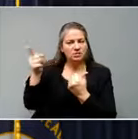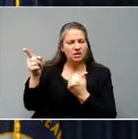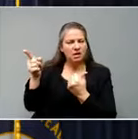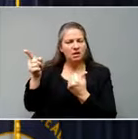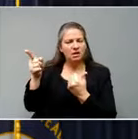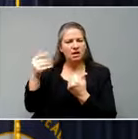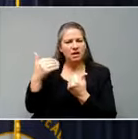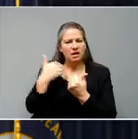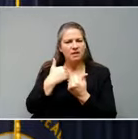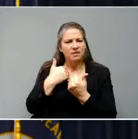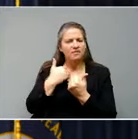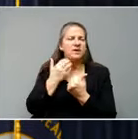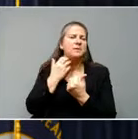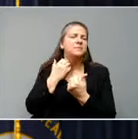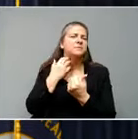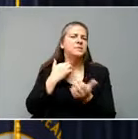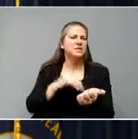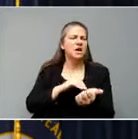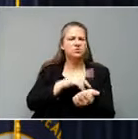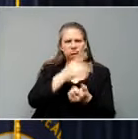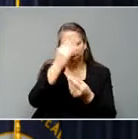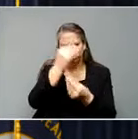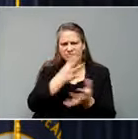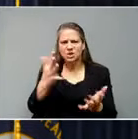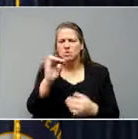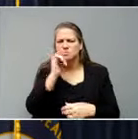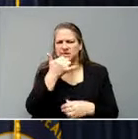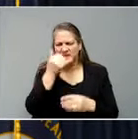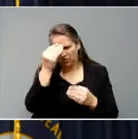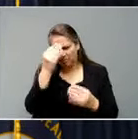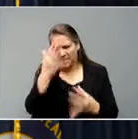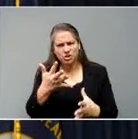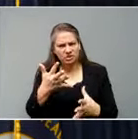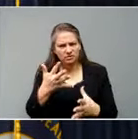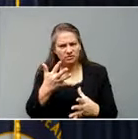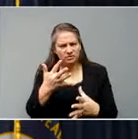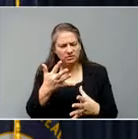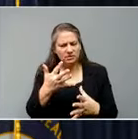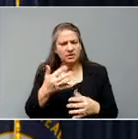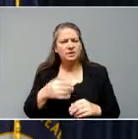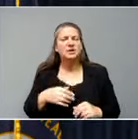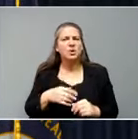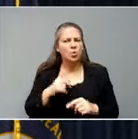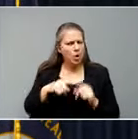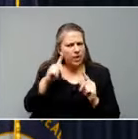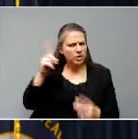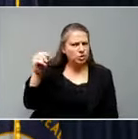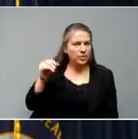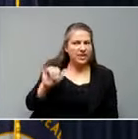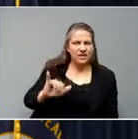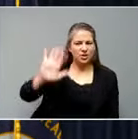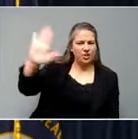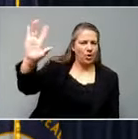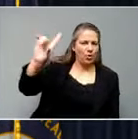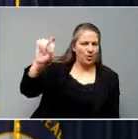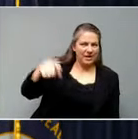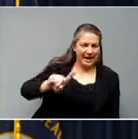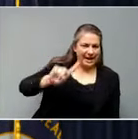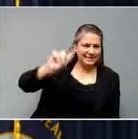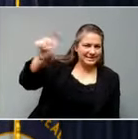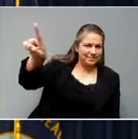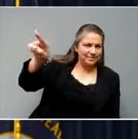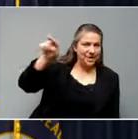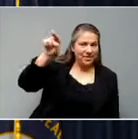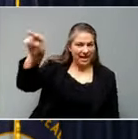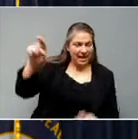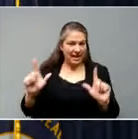by practitioners. What can they do? I think that's a question for them. Obviously, there are licensing